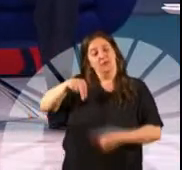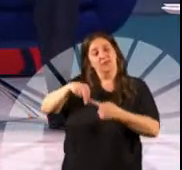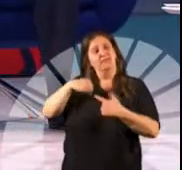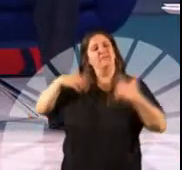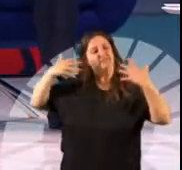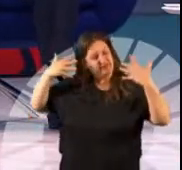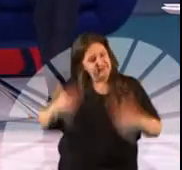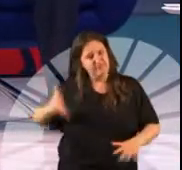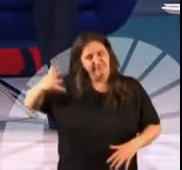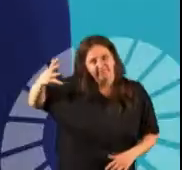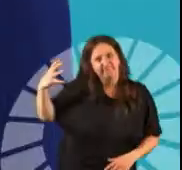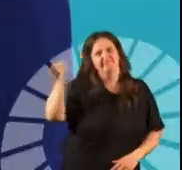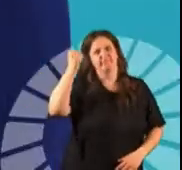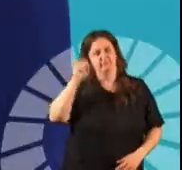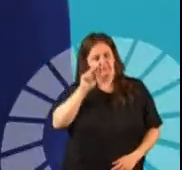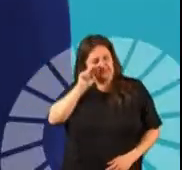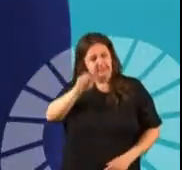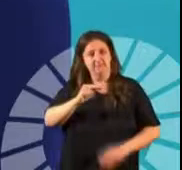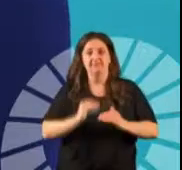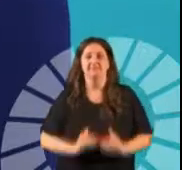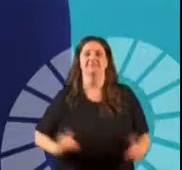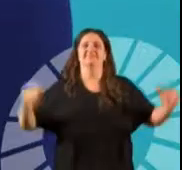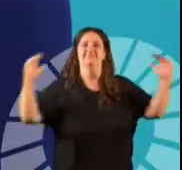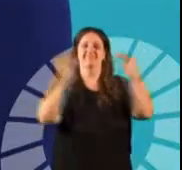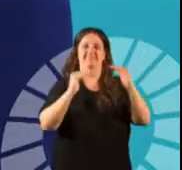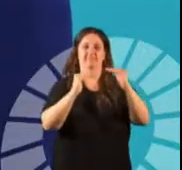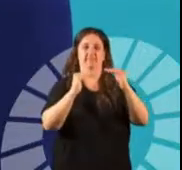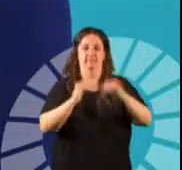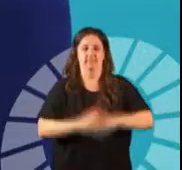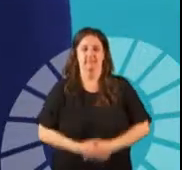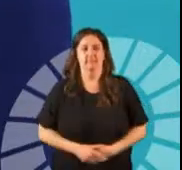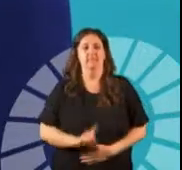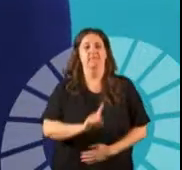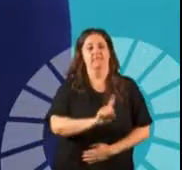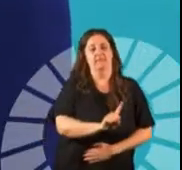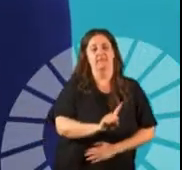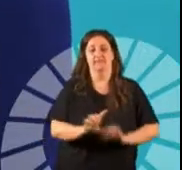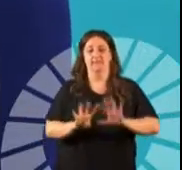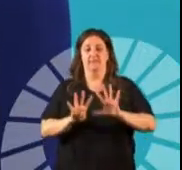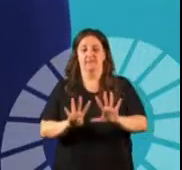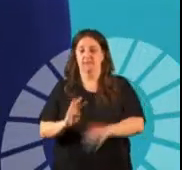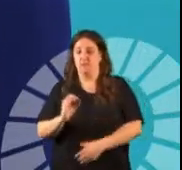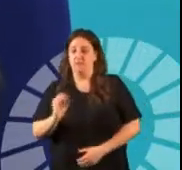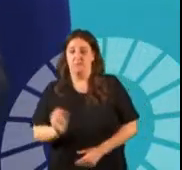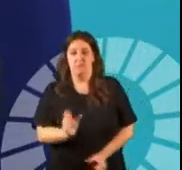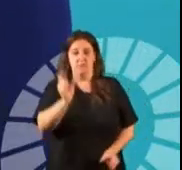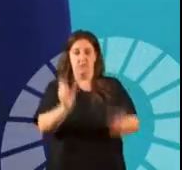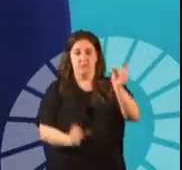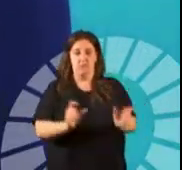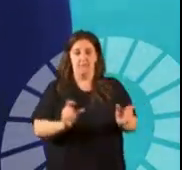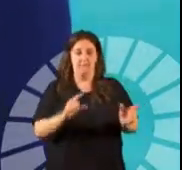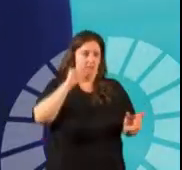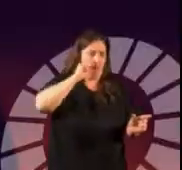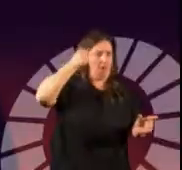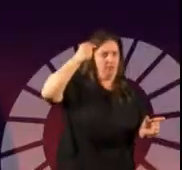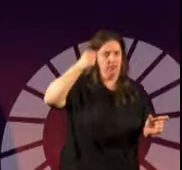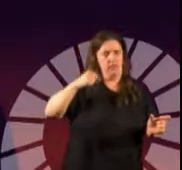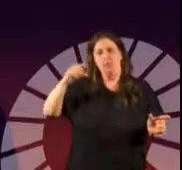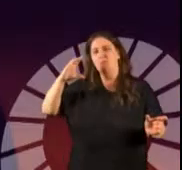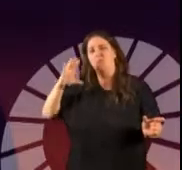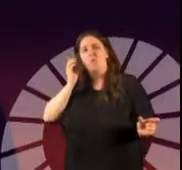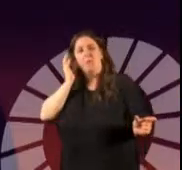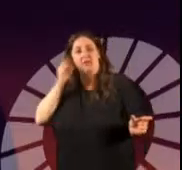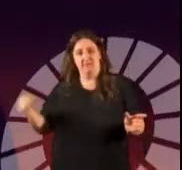parity in the high leadership. We have, out of 110 men and women, where we have parity between men and